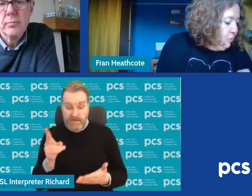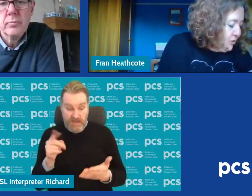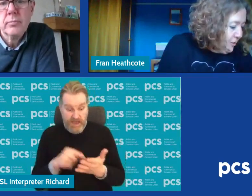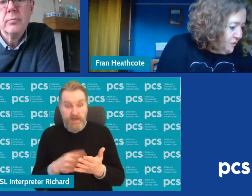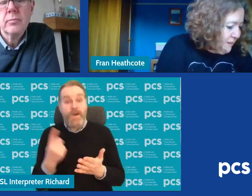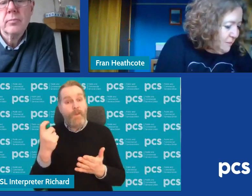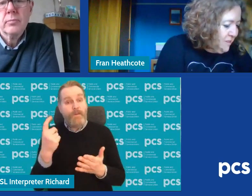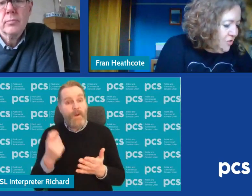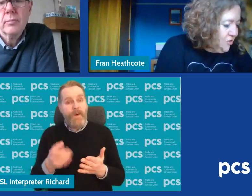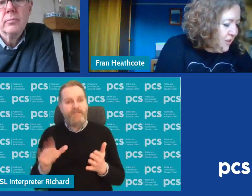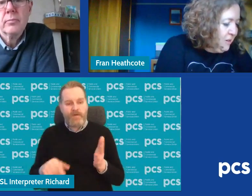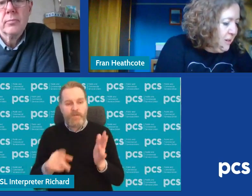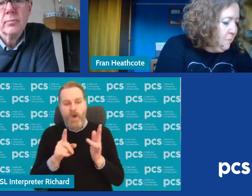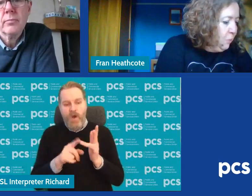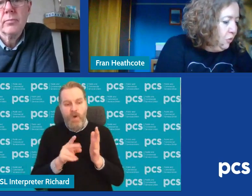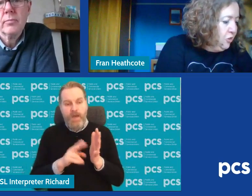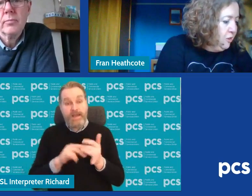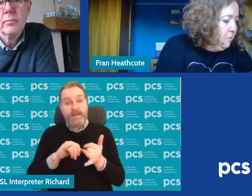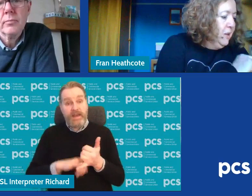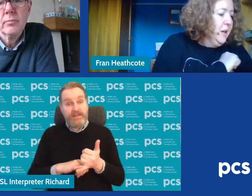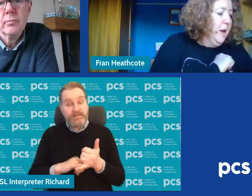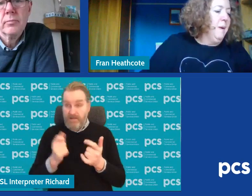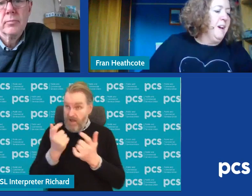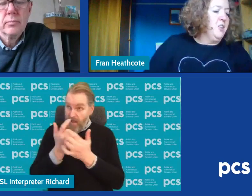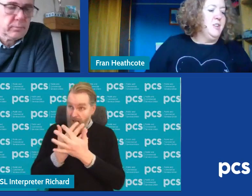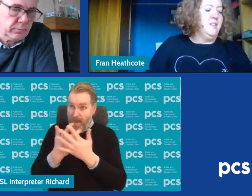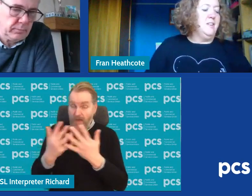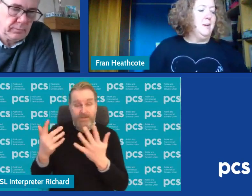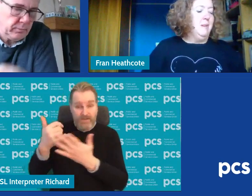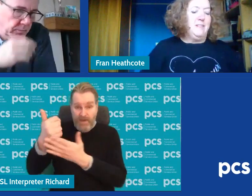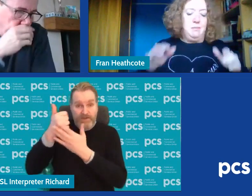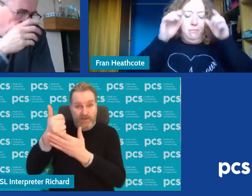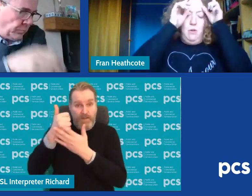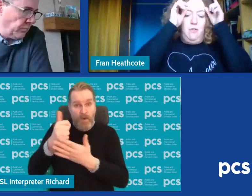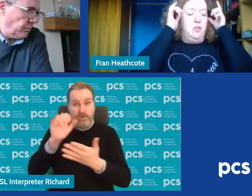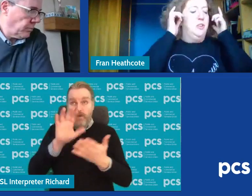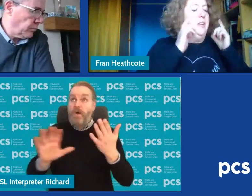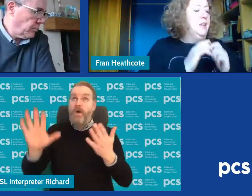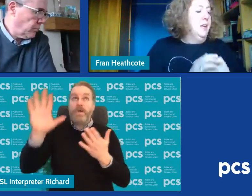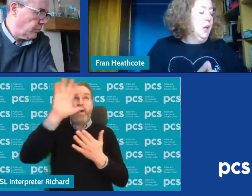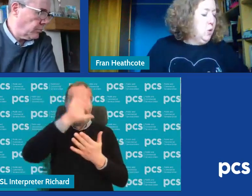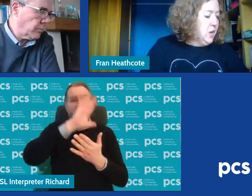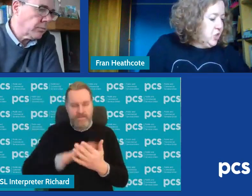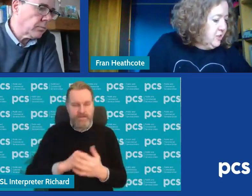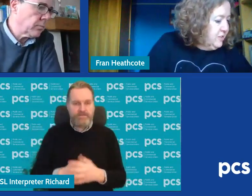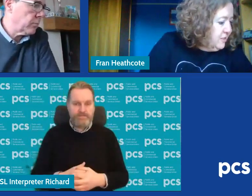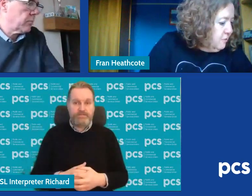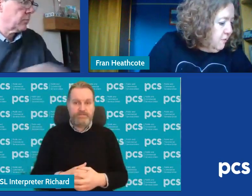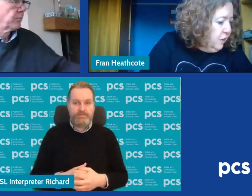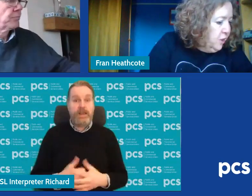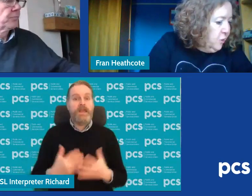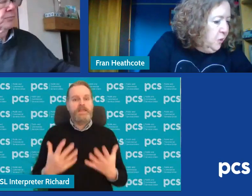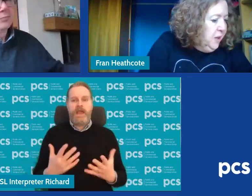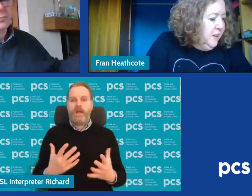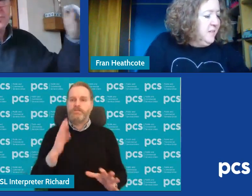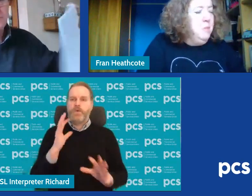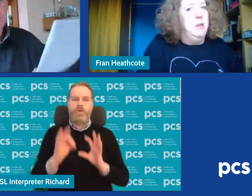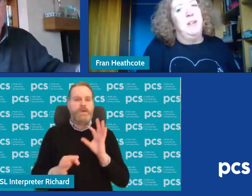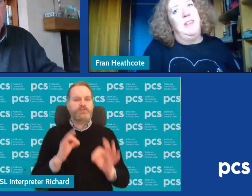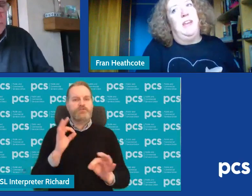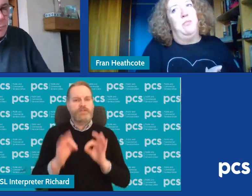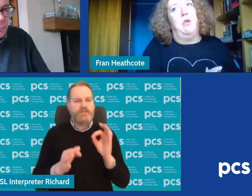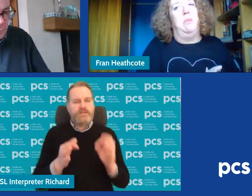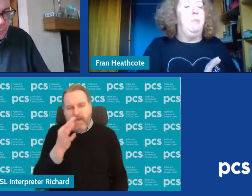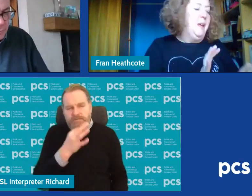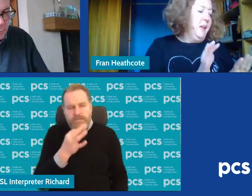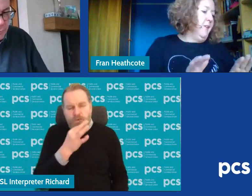So lots more solidarity messages coming in, but we'll do them a batch at a time. Let's move to the questions. There are a few. Some of them